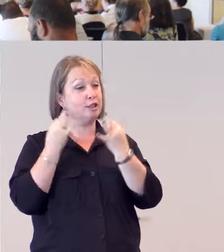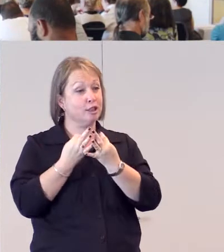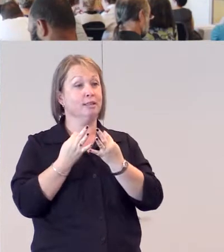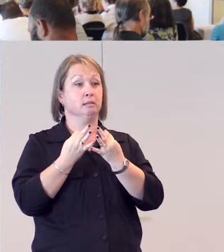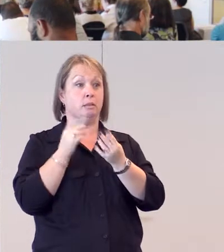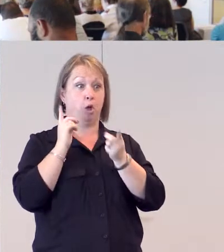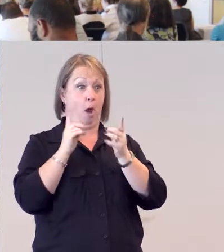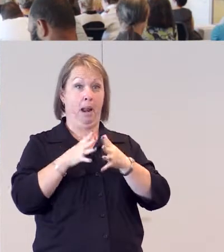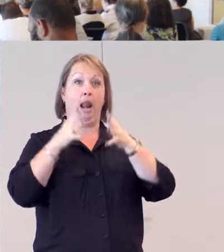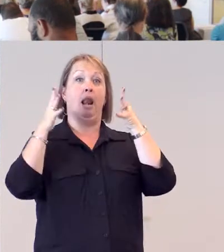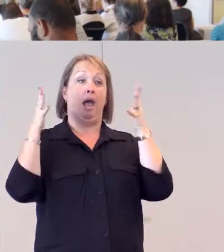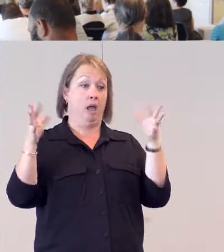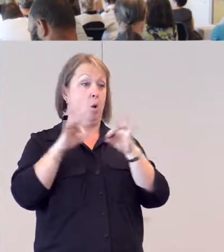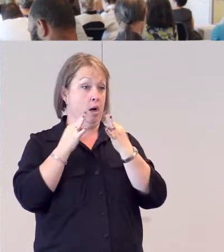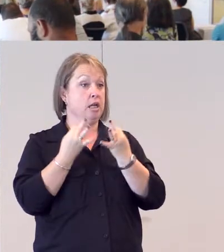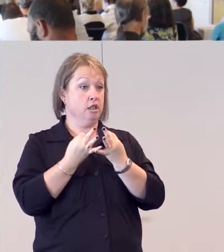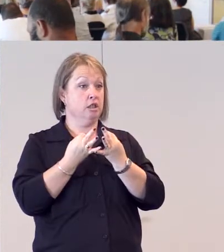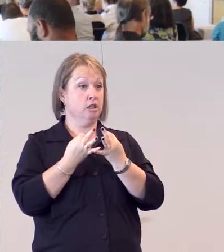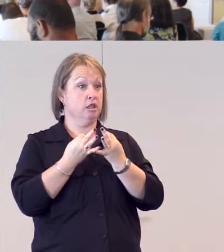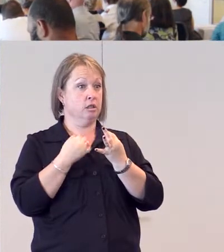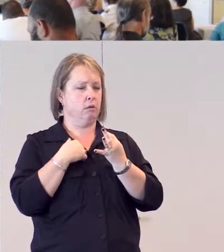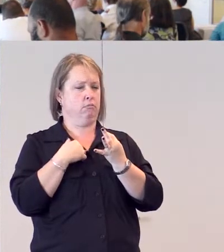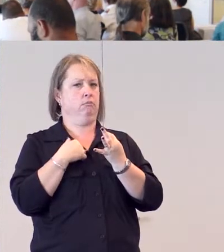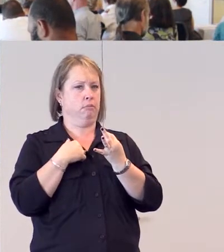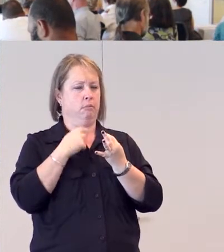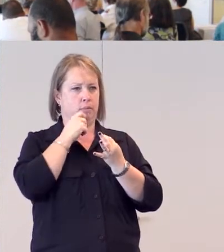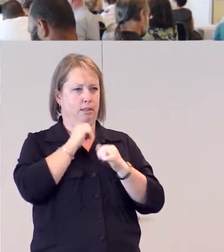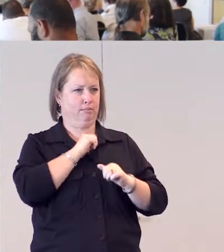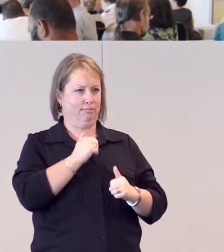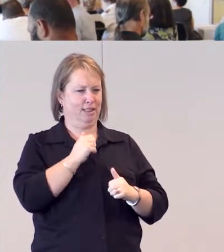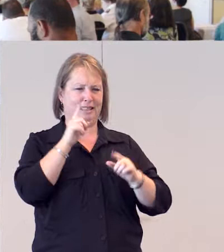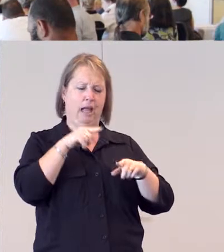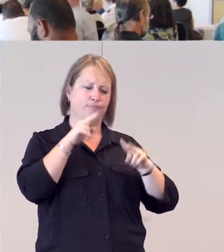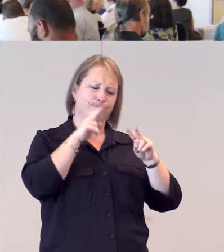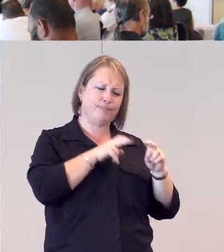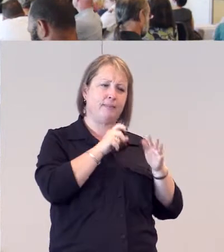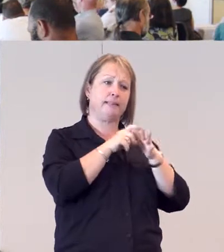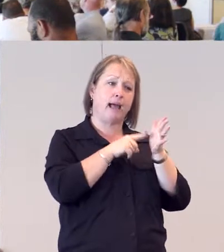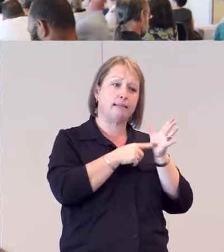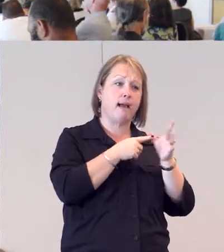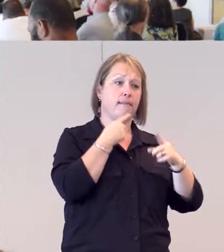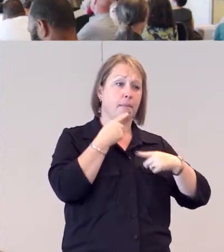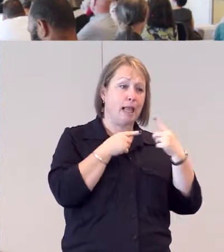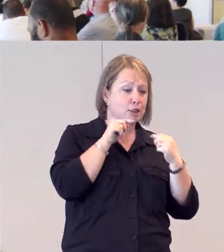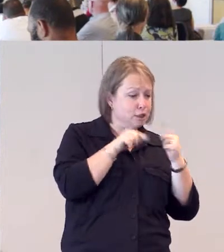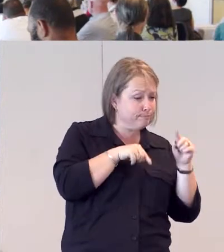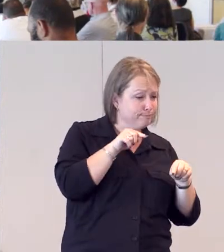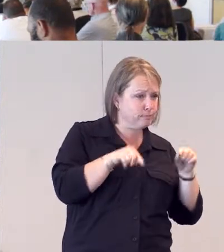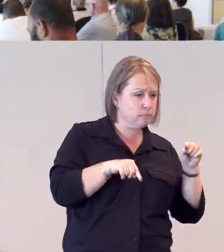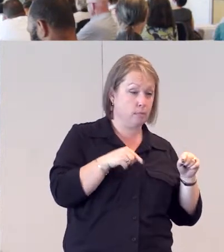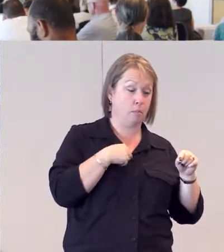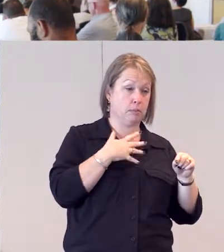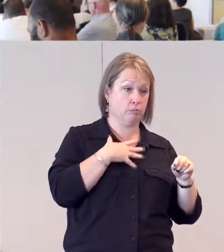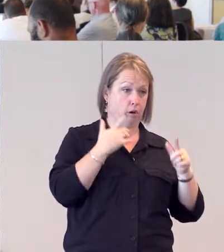large organisations as well, when we start trying to look at this data and this information, at how many